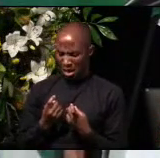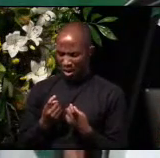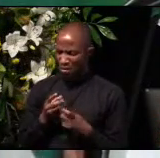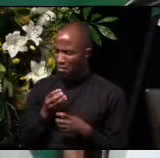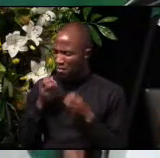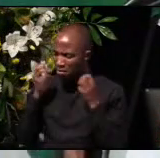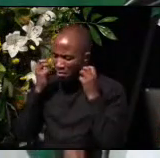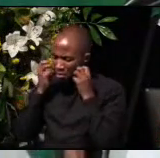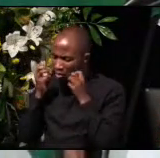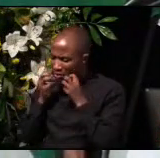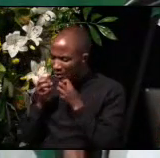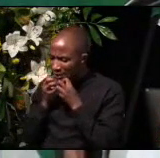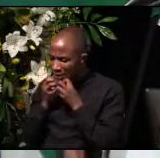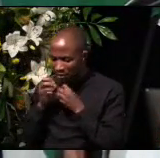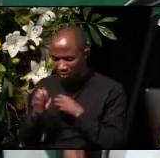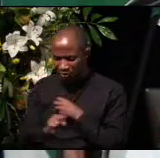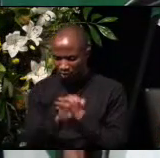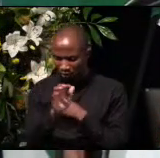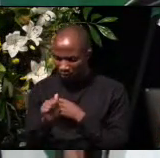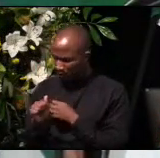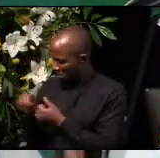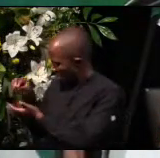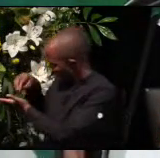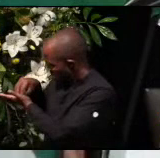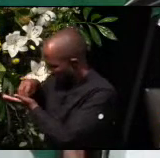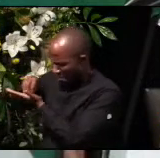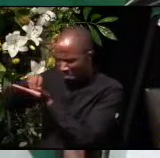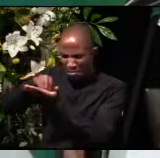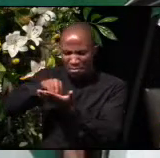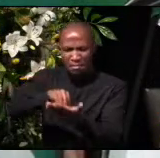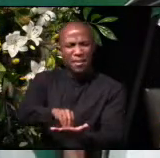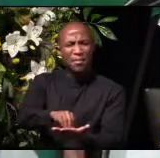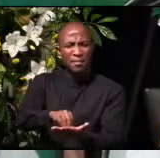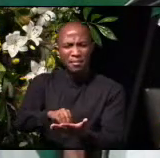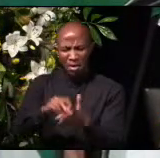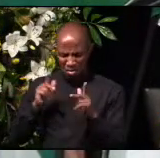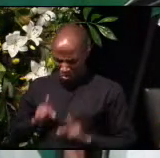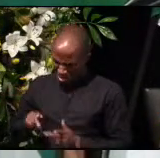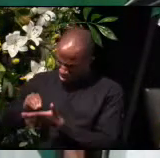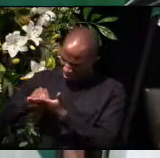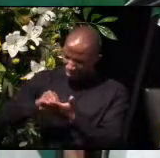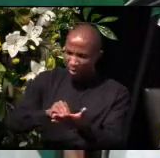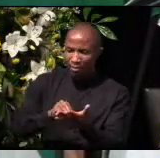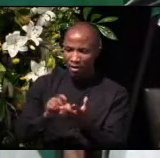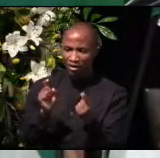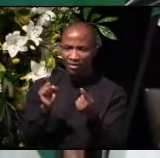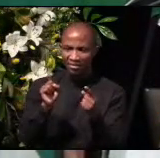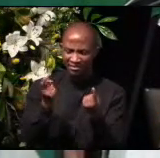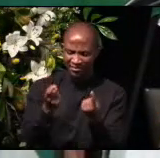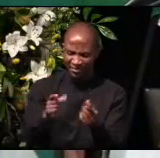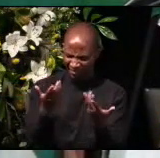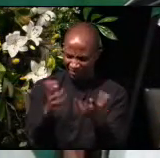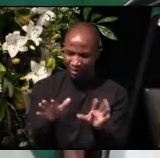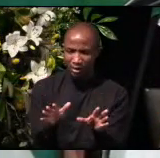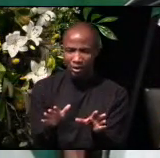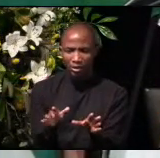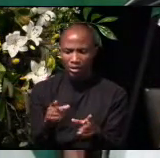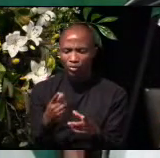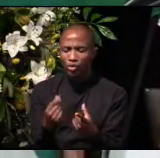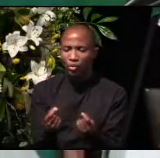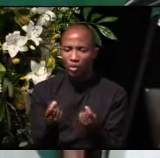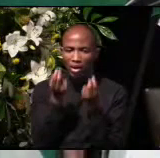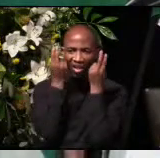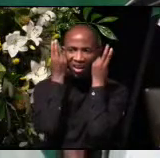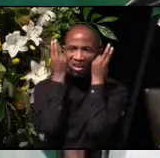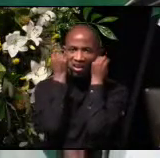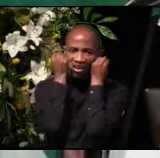back to South Africa so that we could embarrass him I'm talking about the